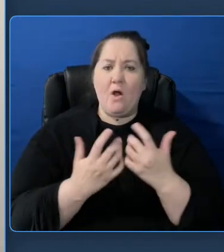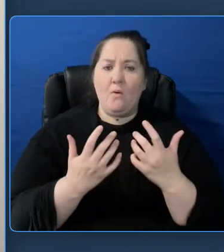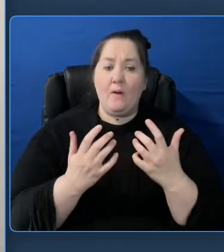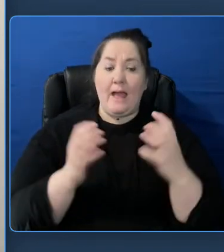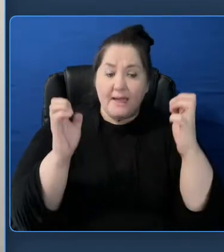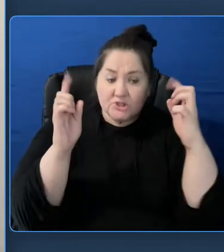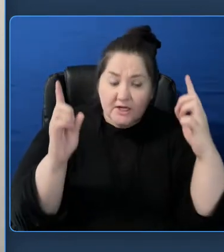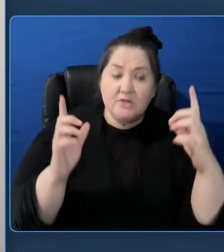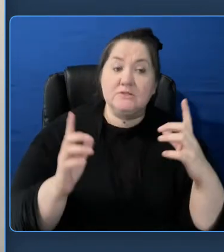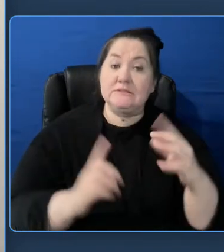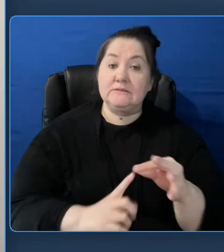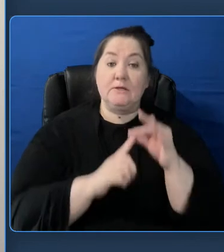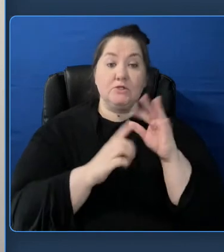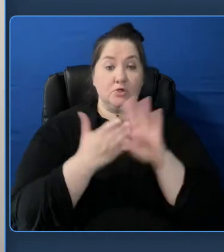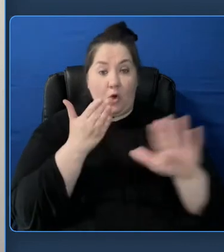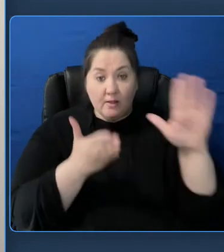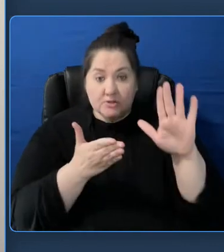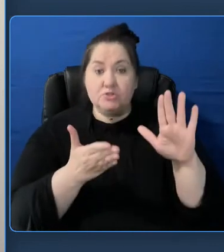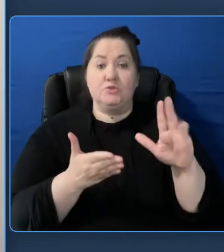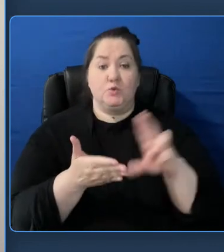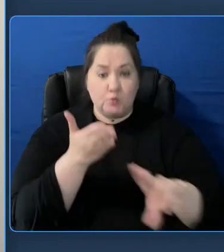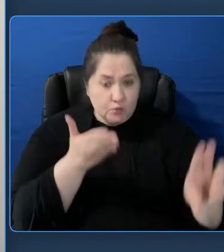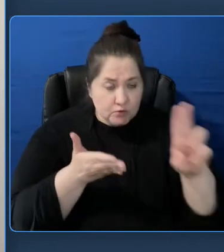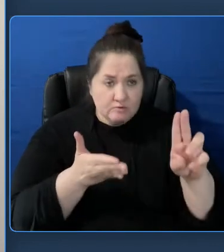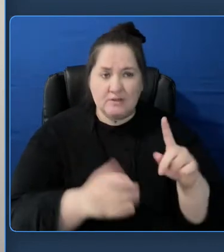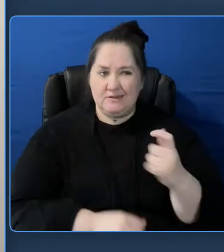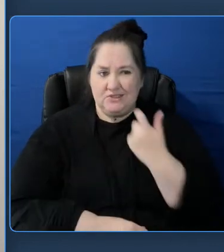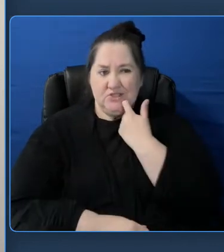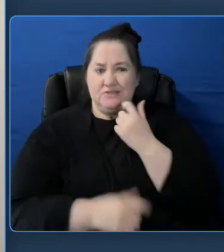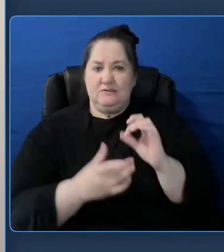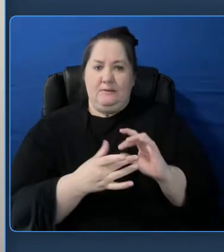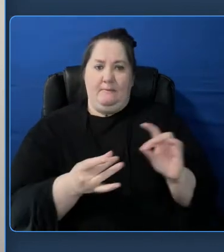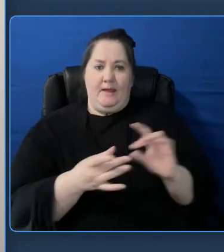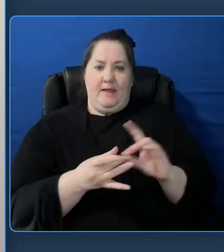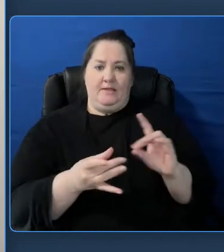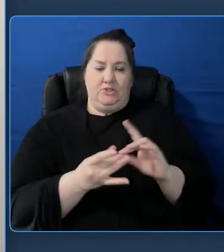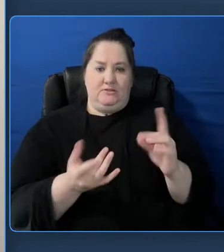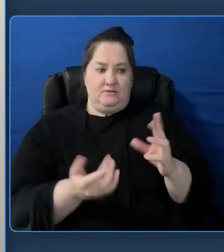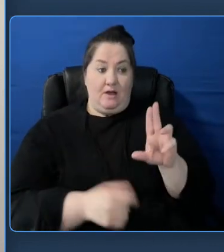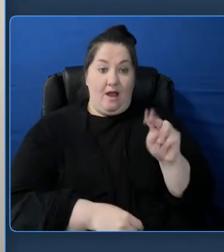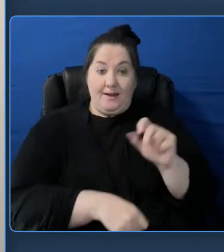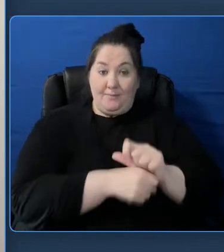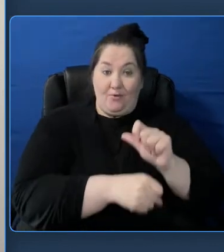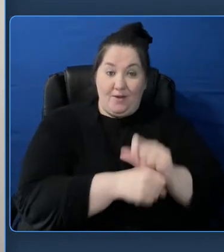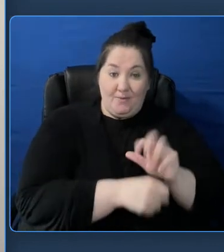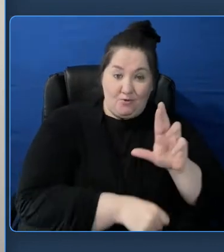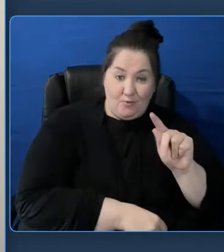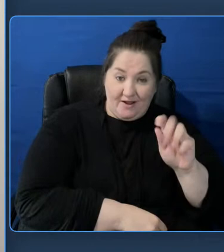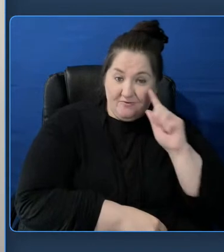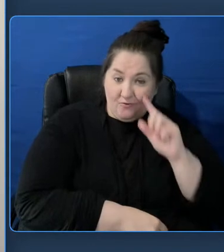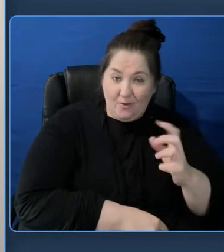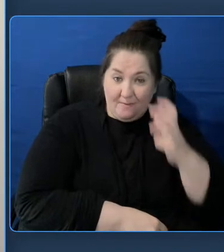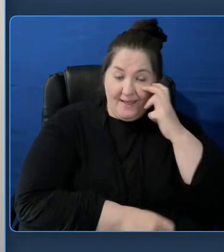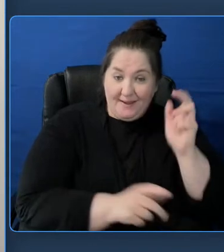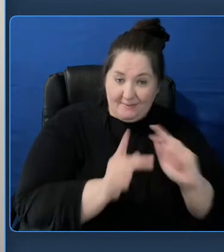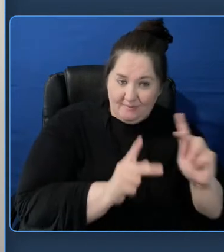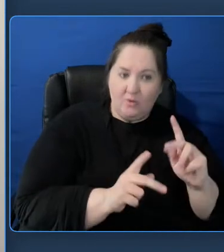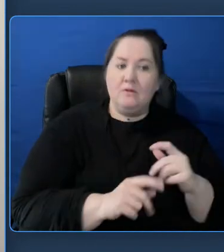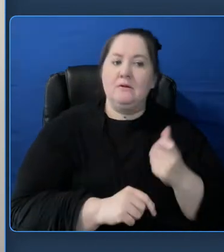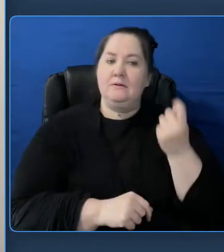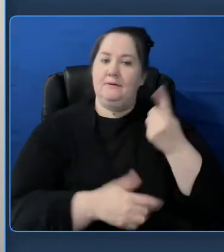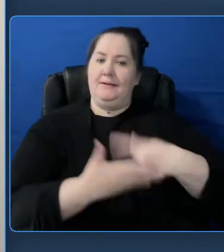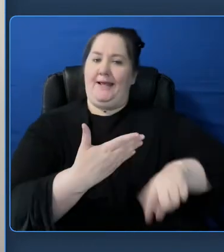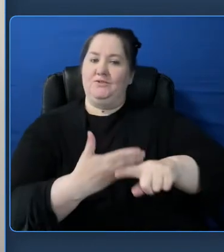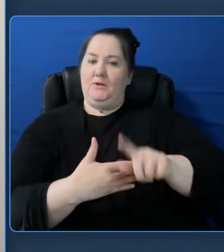educators, particularly in higher education, because as you just mentioned, the unemployment rate, we're doing a thing on employment